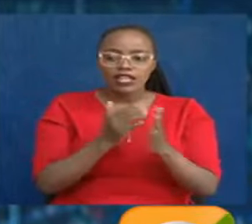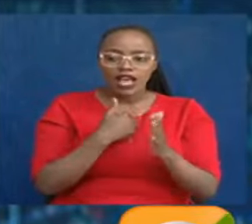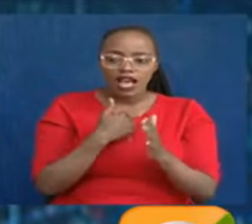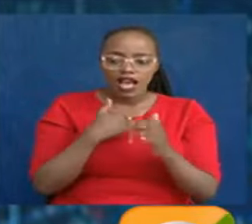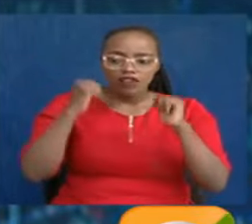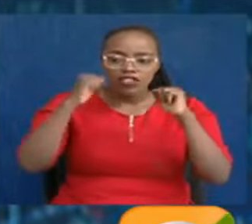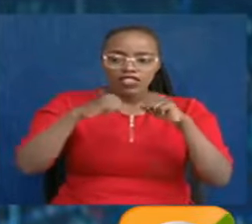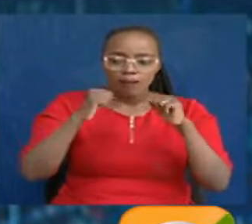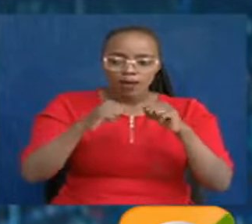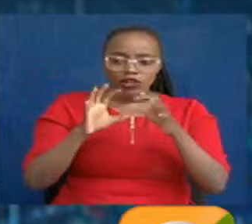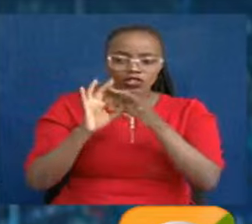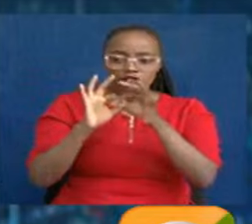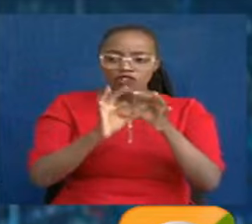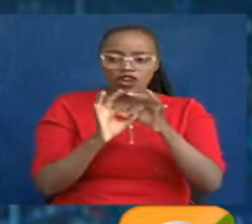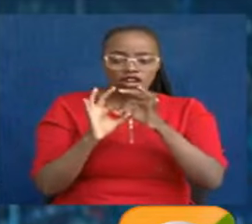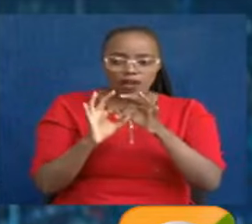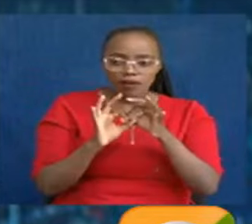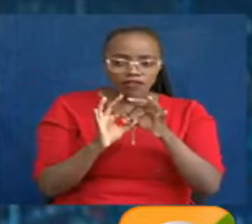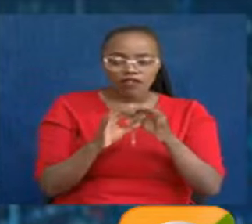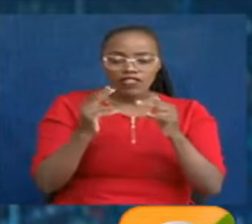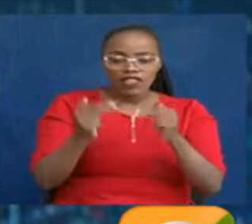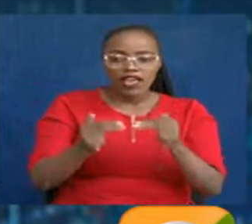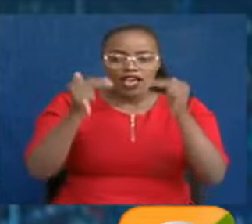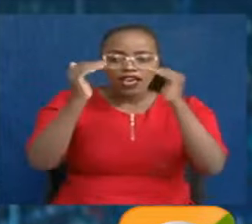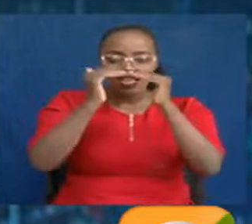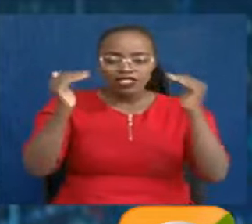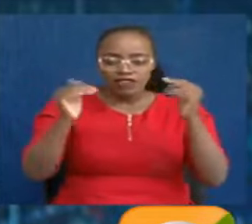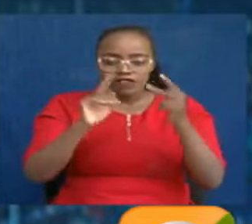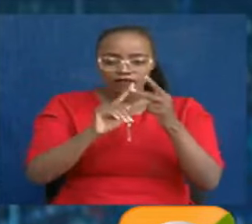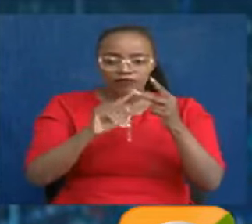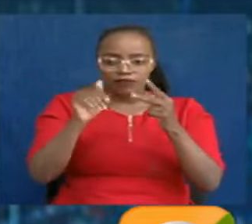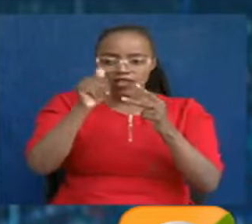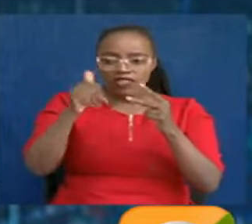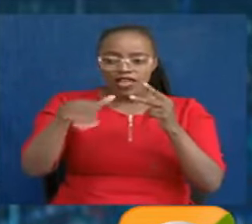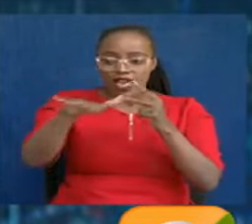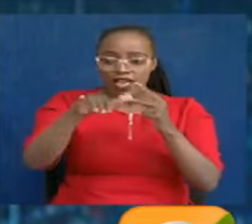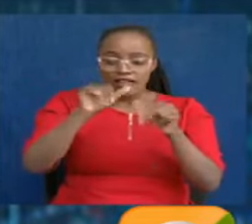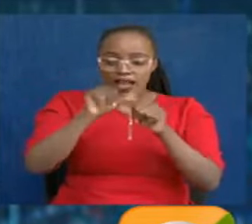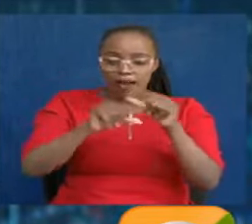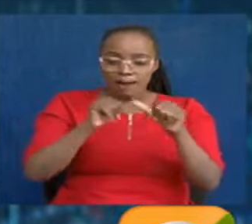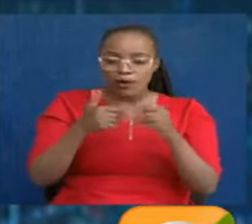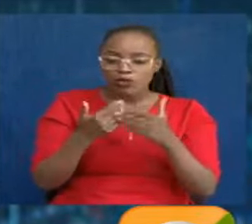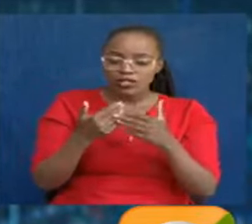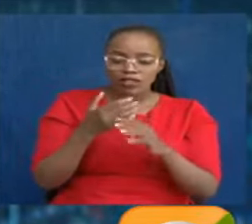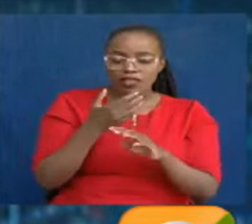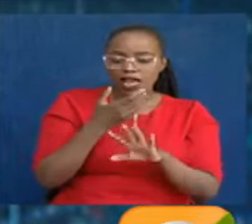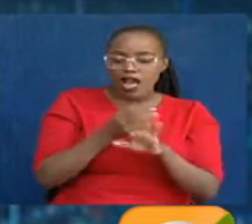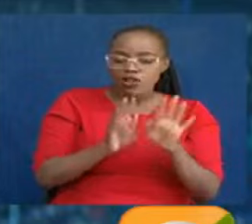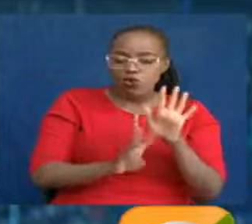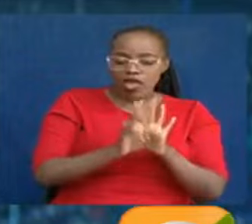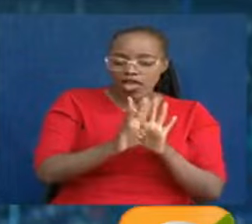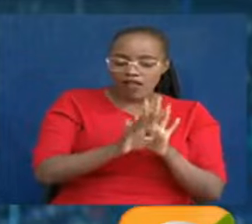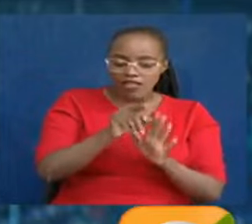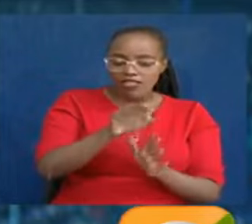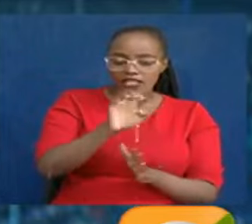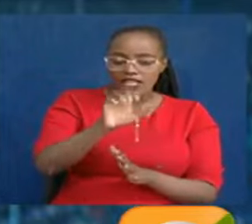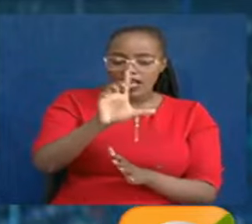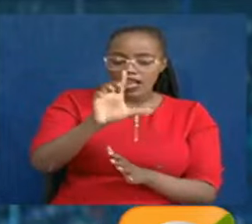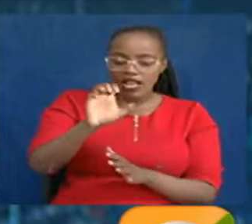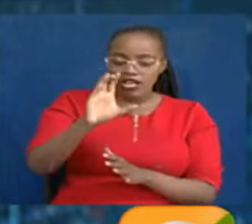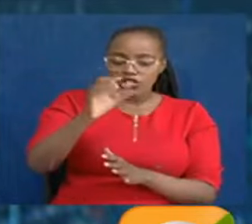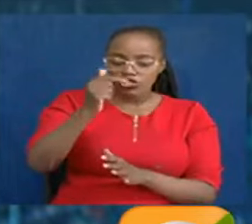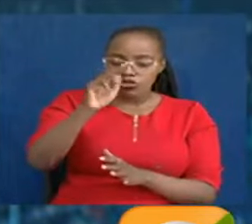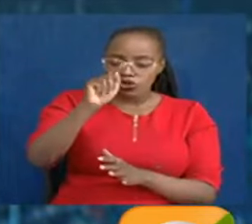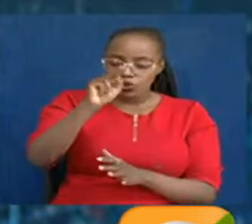capability for collaboration at the highest level. On the other area of hardware, this electronic industry, this is an